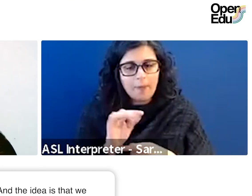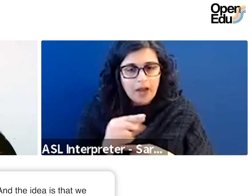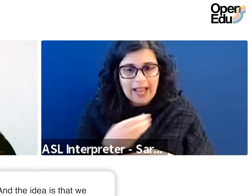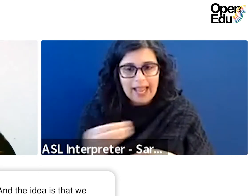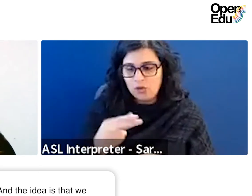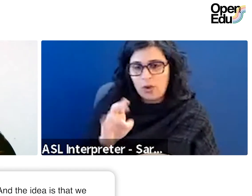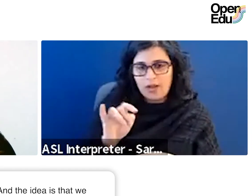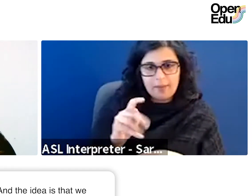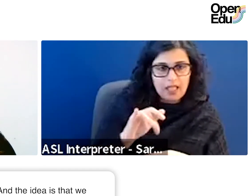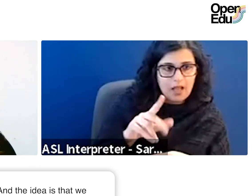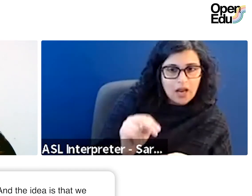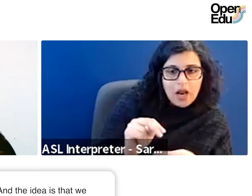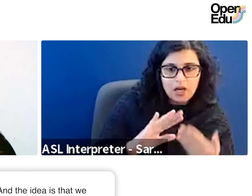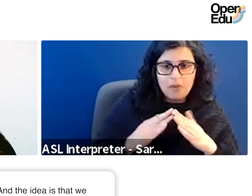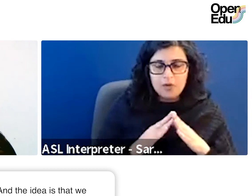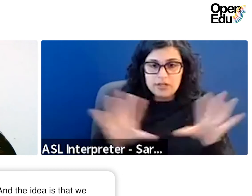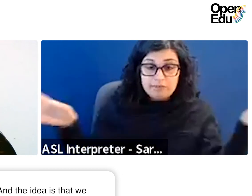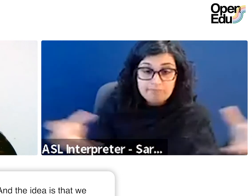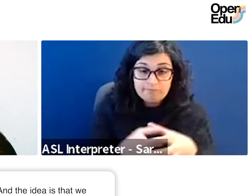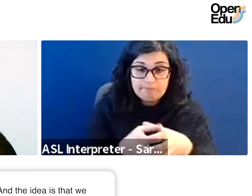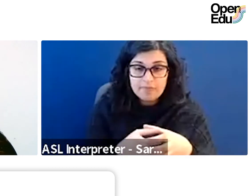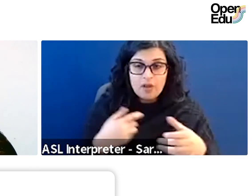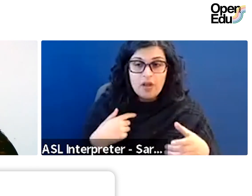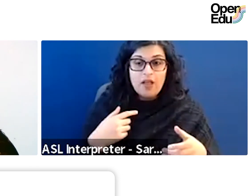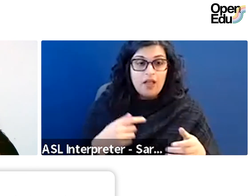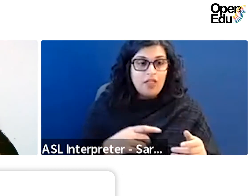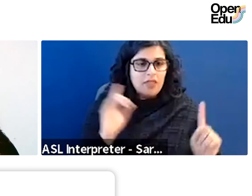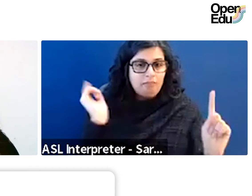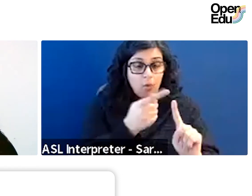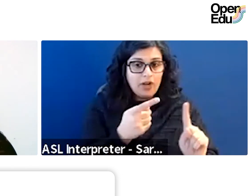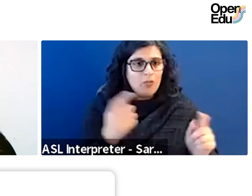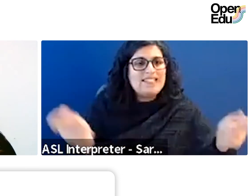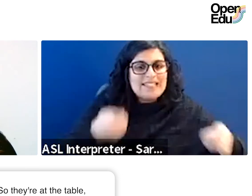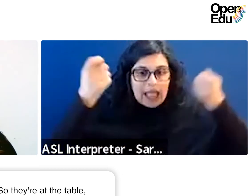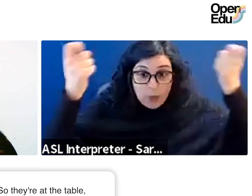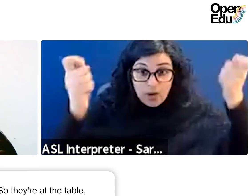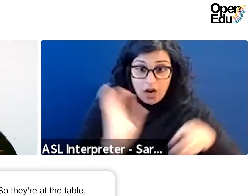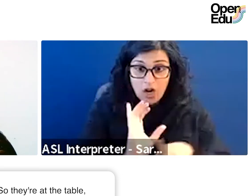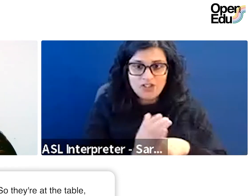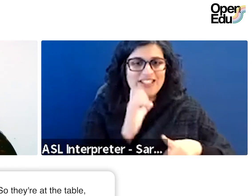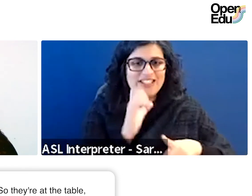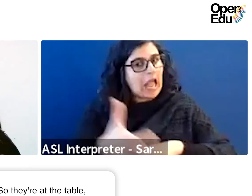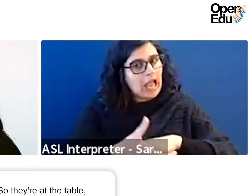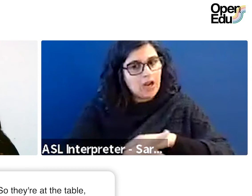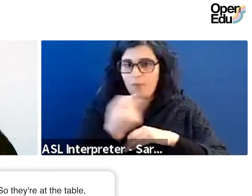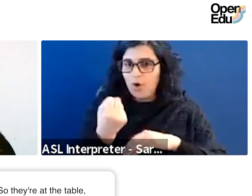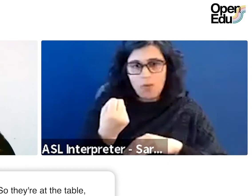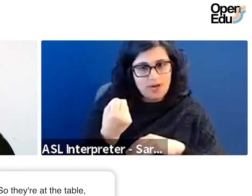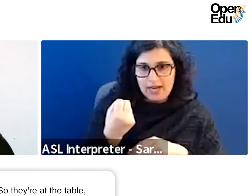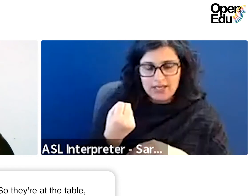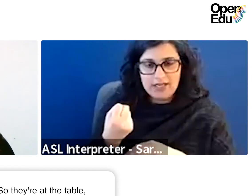the idea is that we would celebrate the cultures and not appropriate them. right? So they're at the